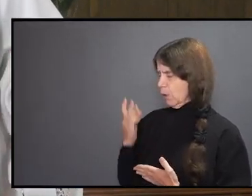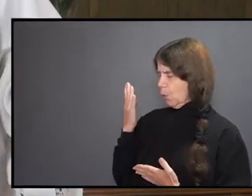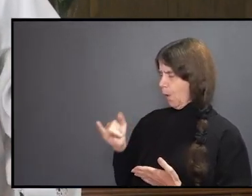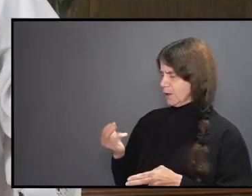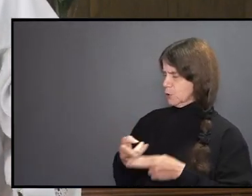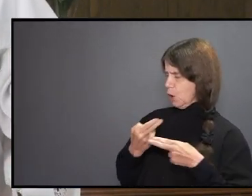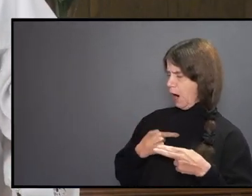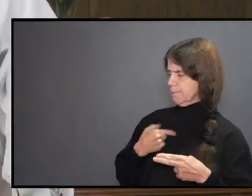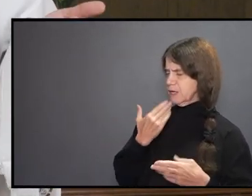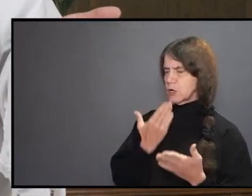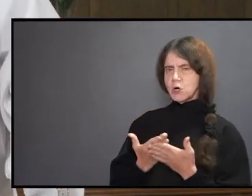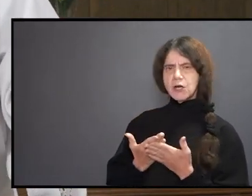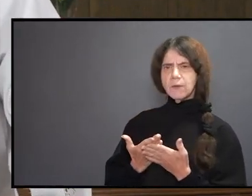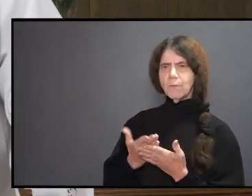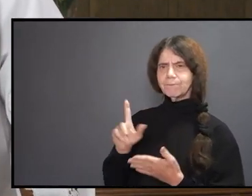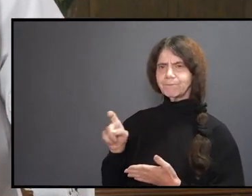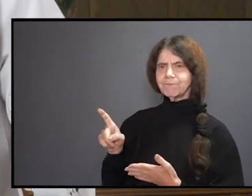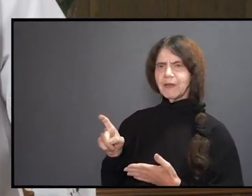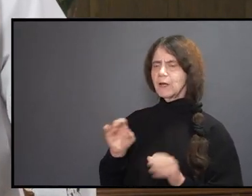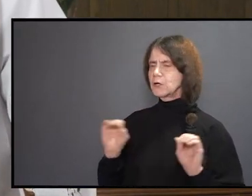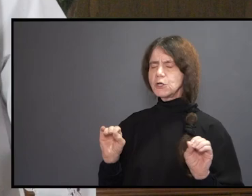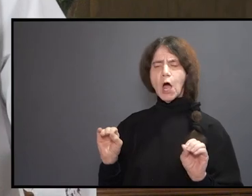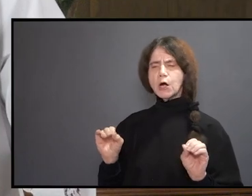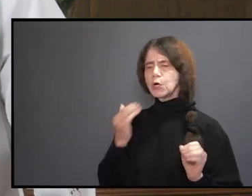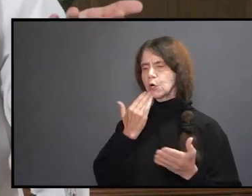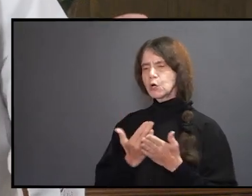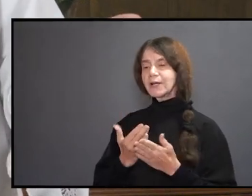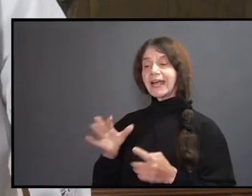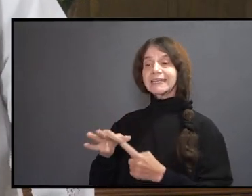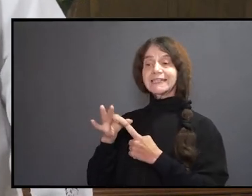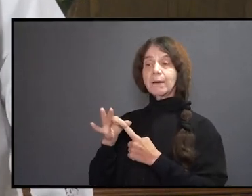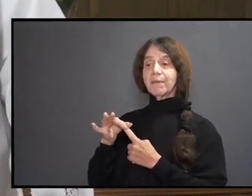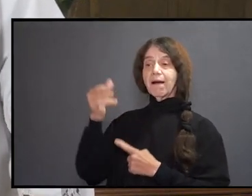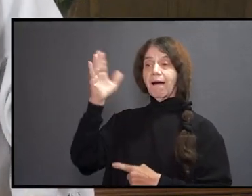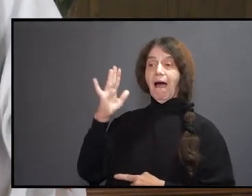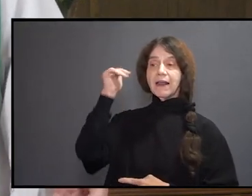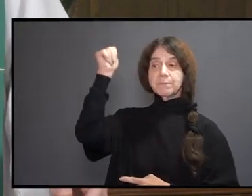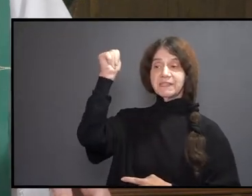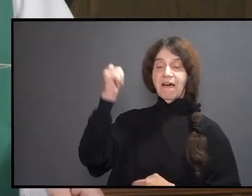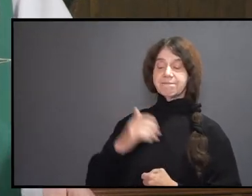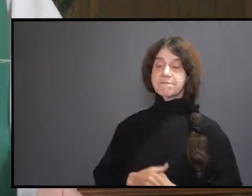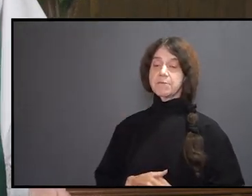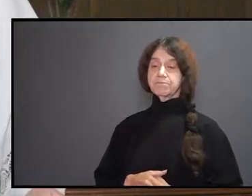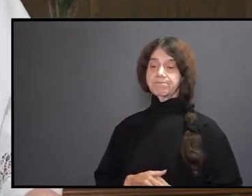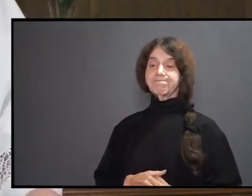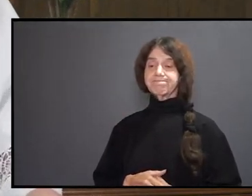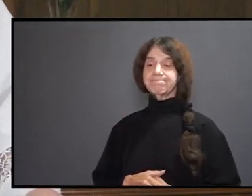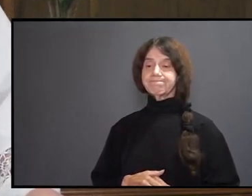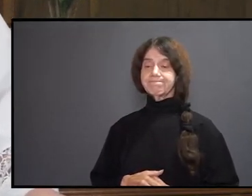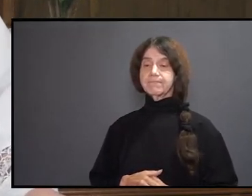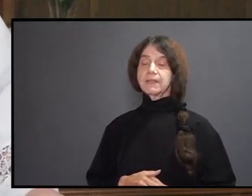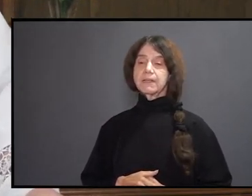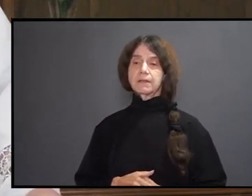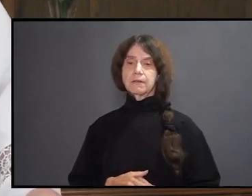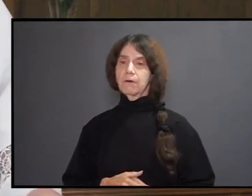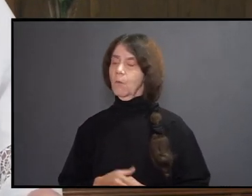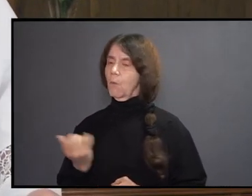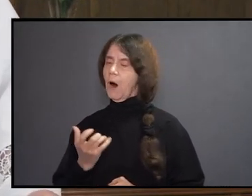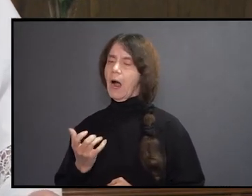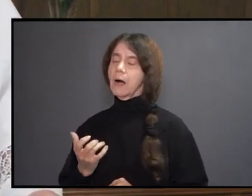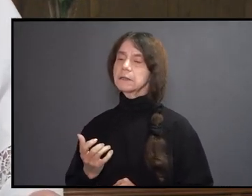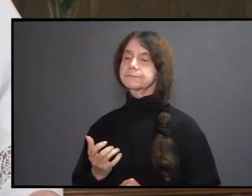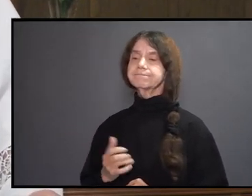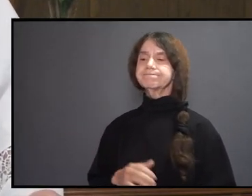Why do you call me good? No one is good except God alone. It's a crafty